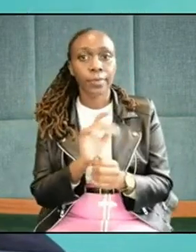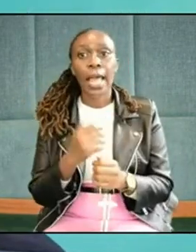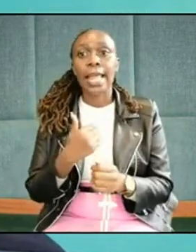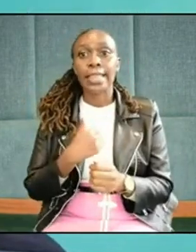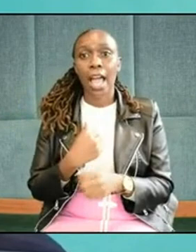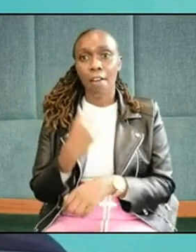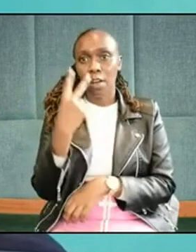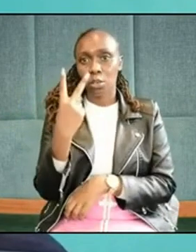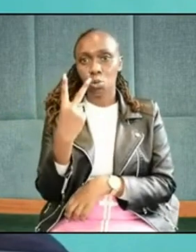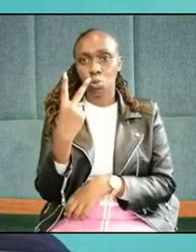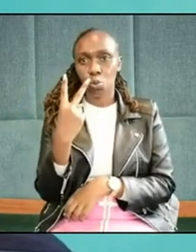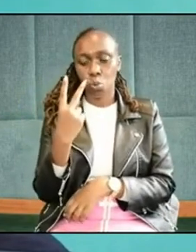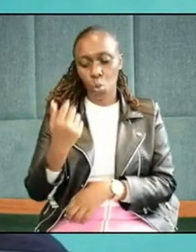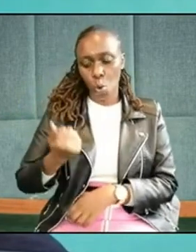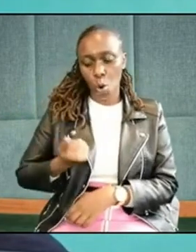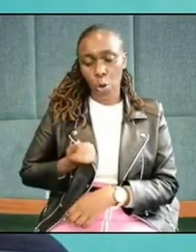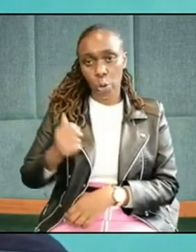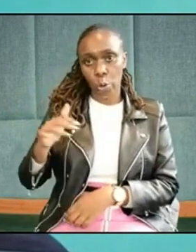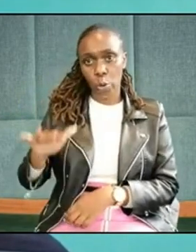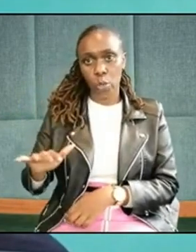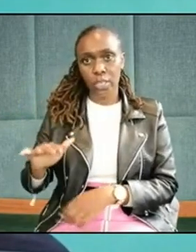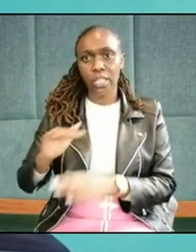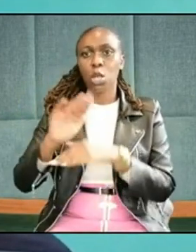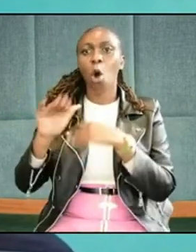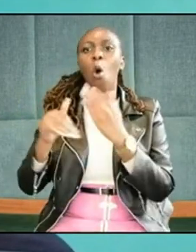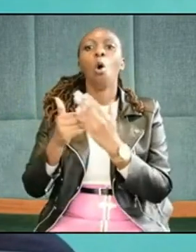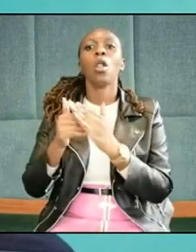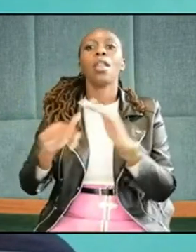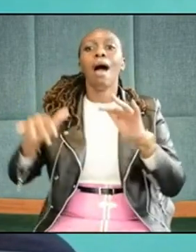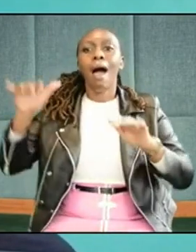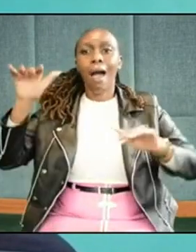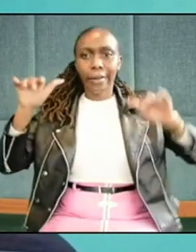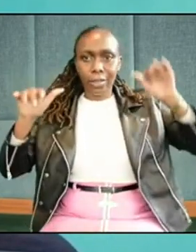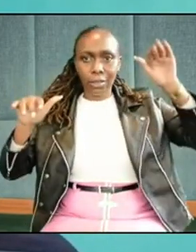two girls, all adults,